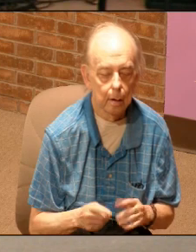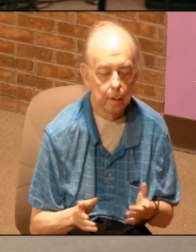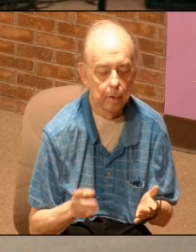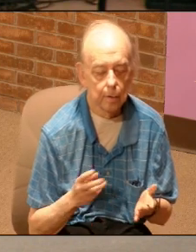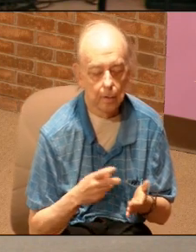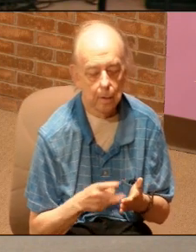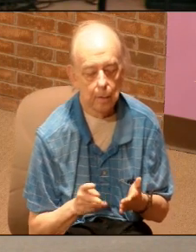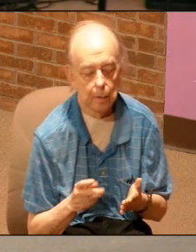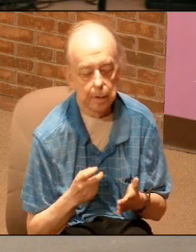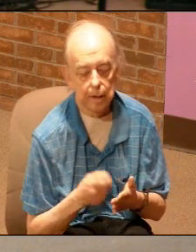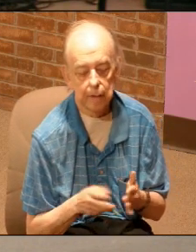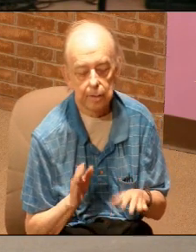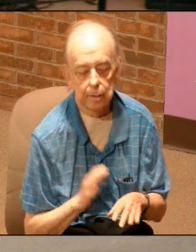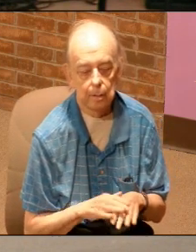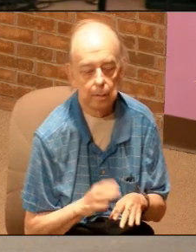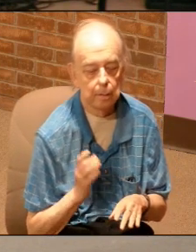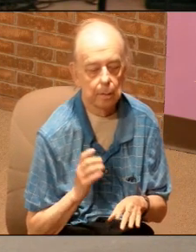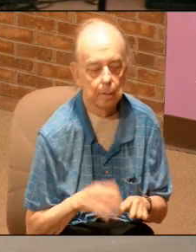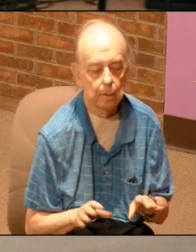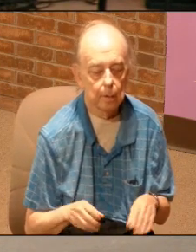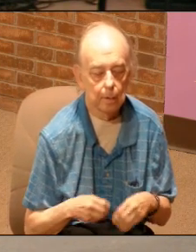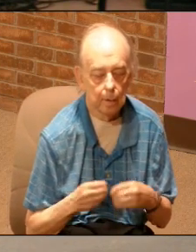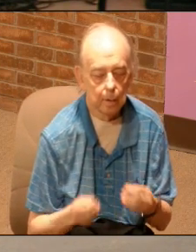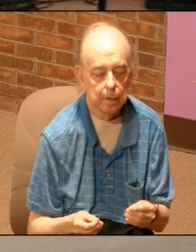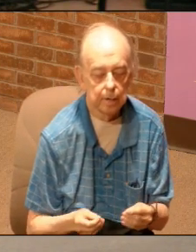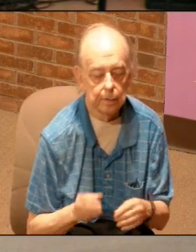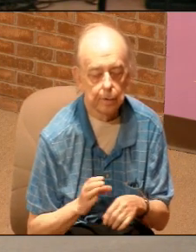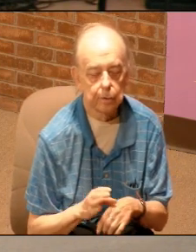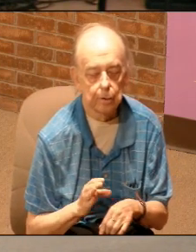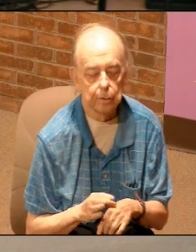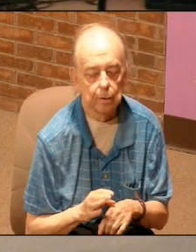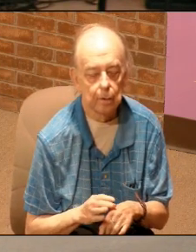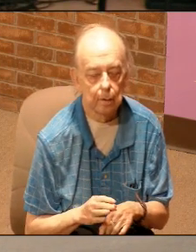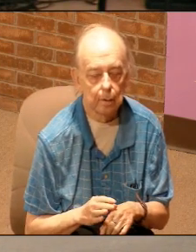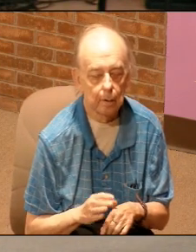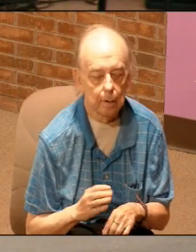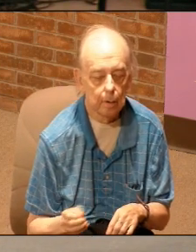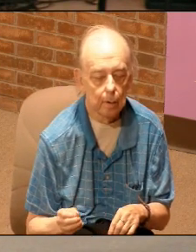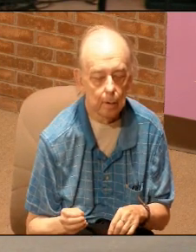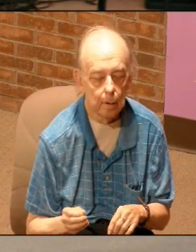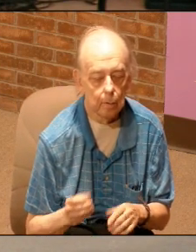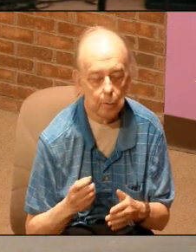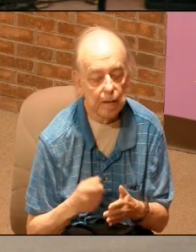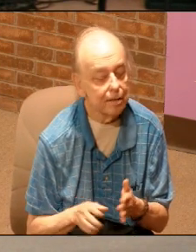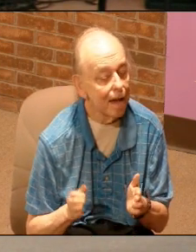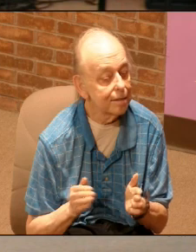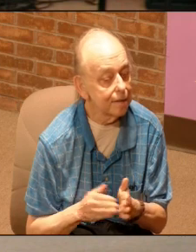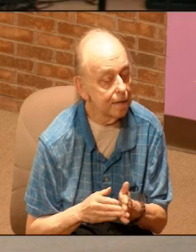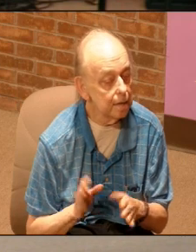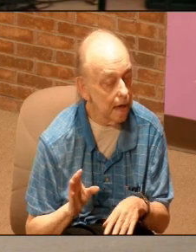paid taxes on, which you now give to the church, will now be taxed again.